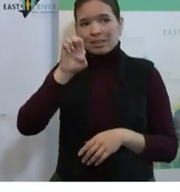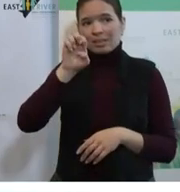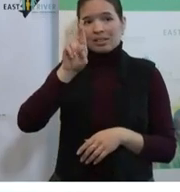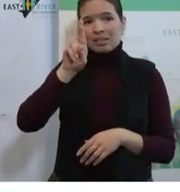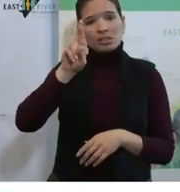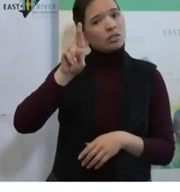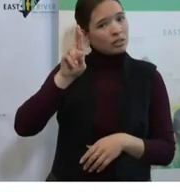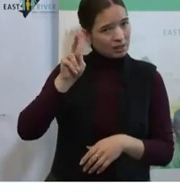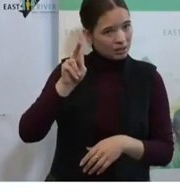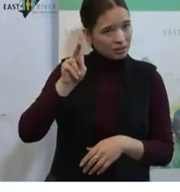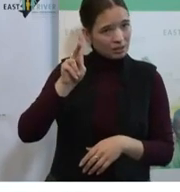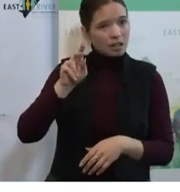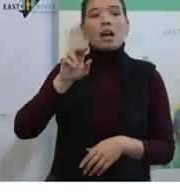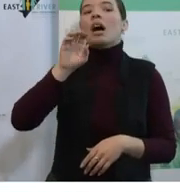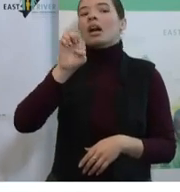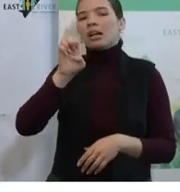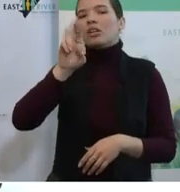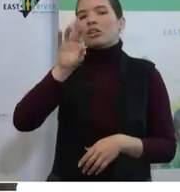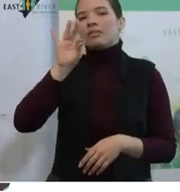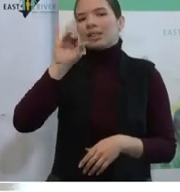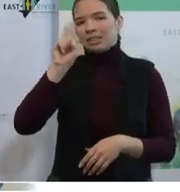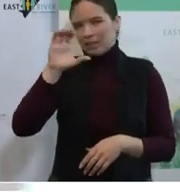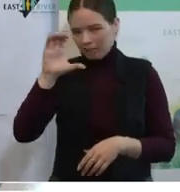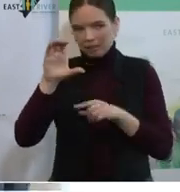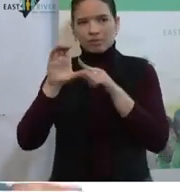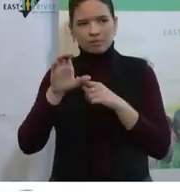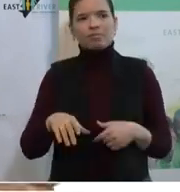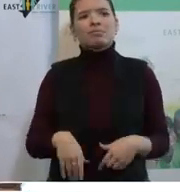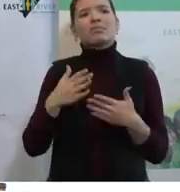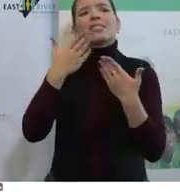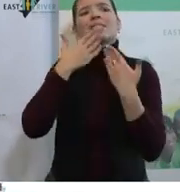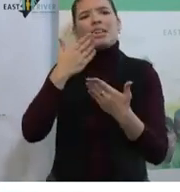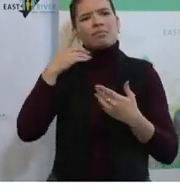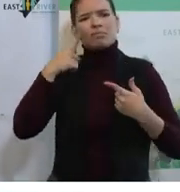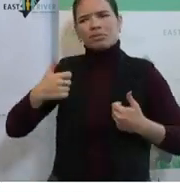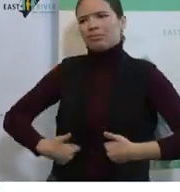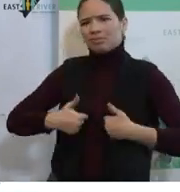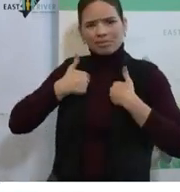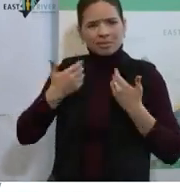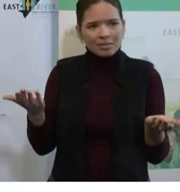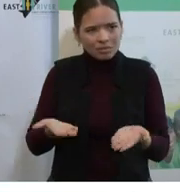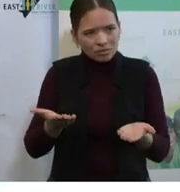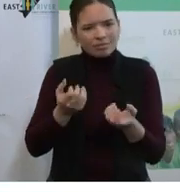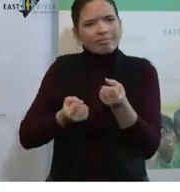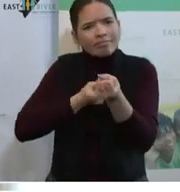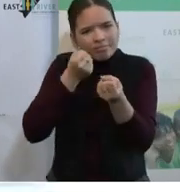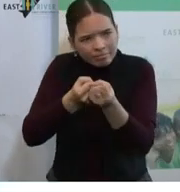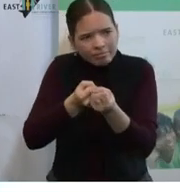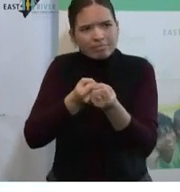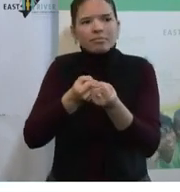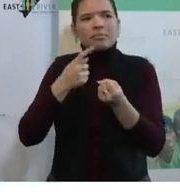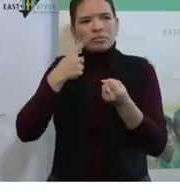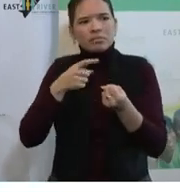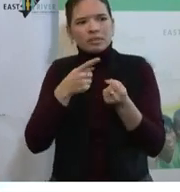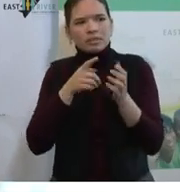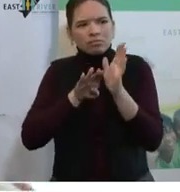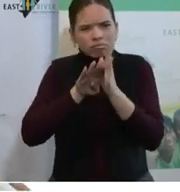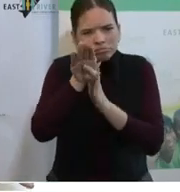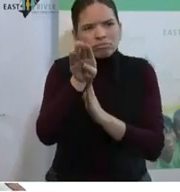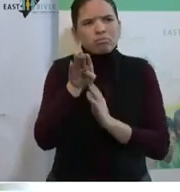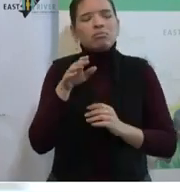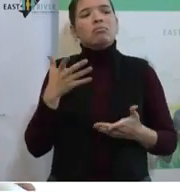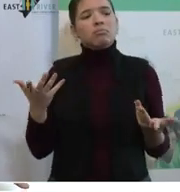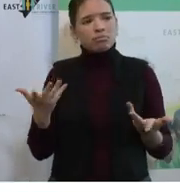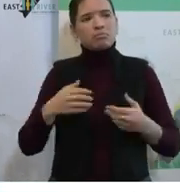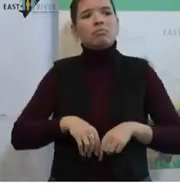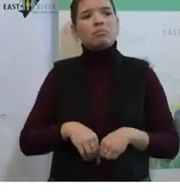district residents and families to ensure that they are self-sufficient. I also want to recognize all of our partners that are here, and we've got a